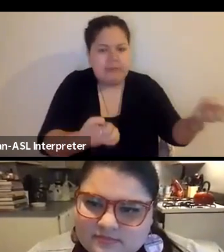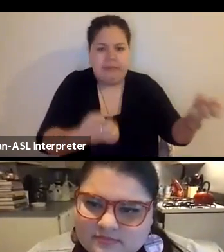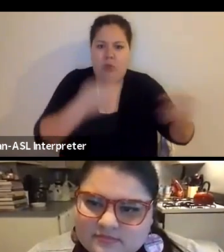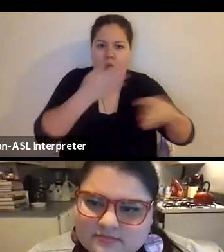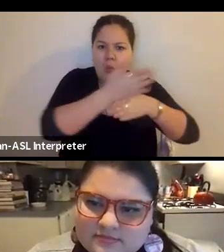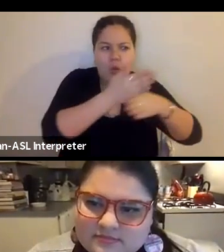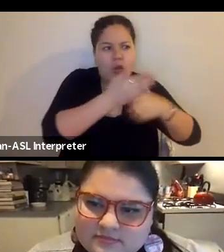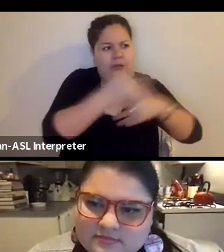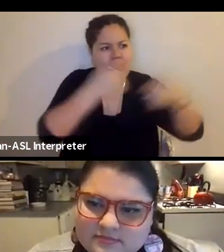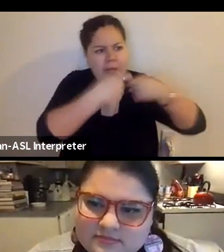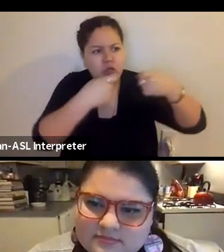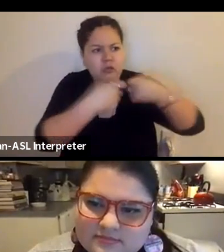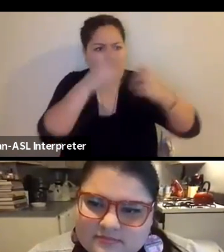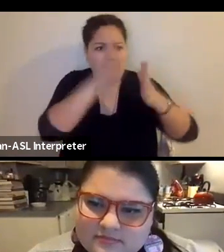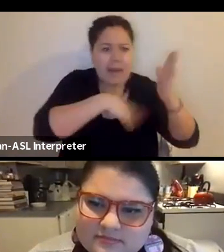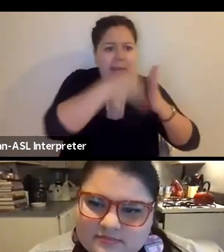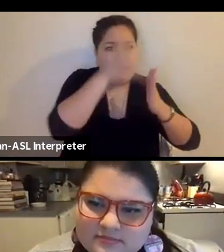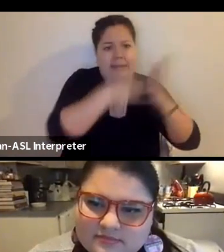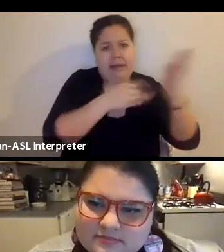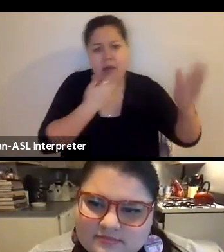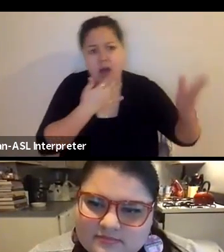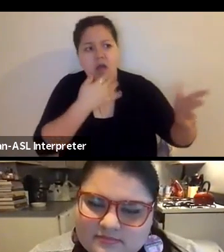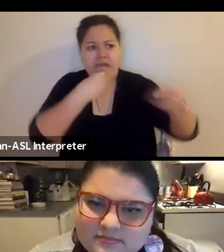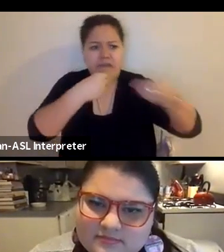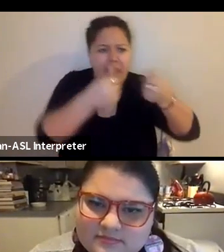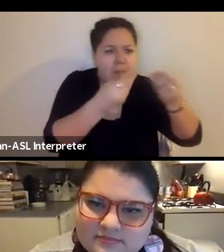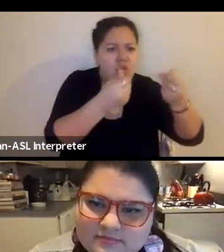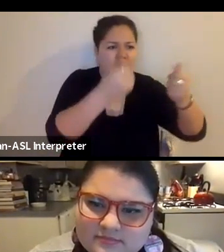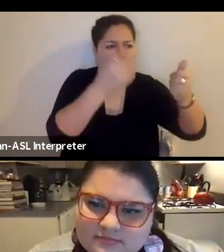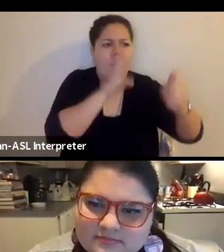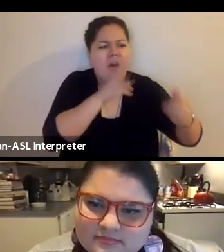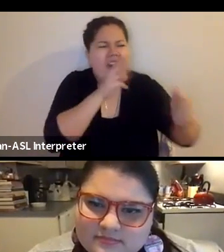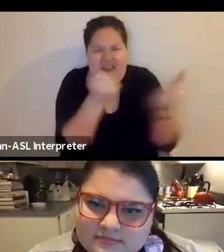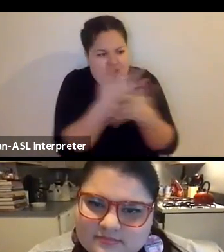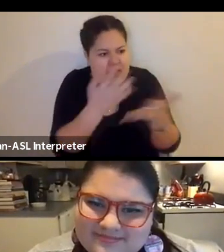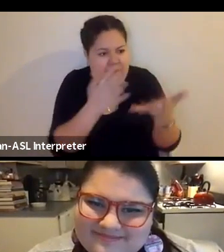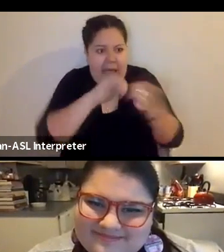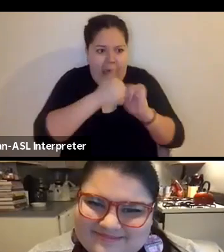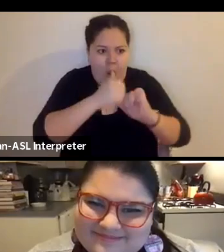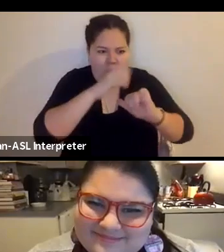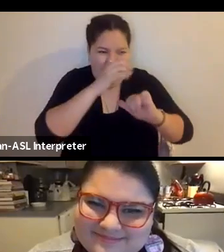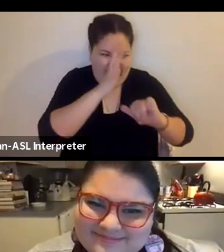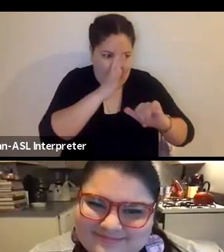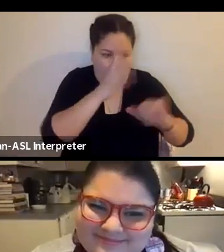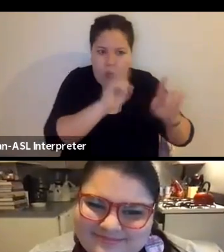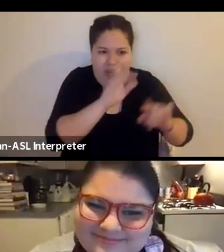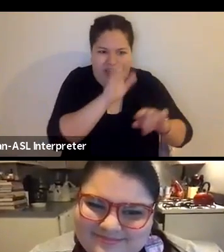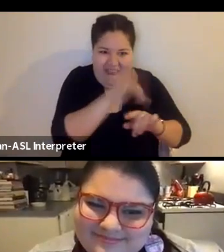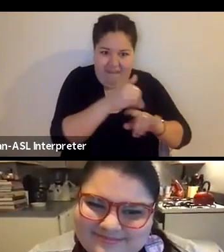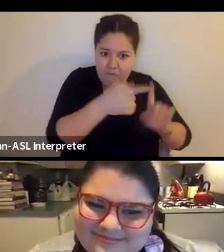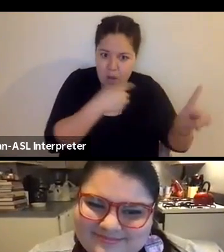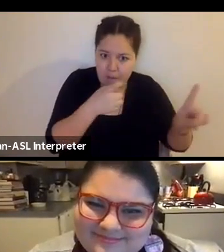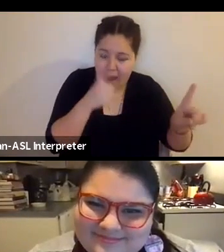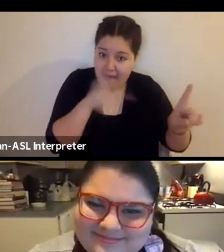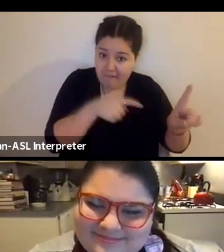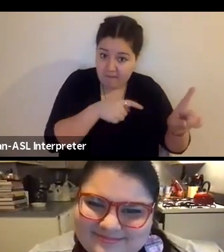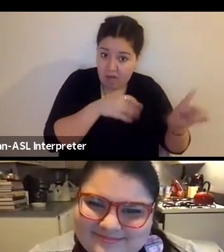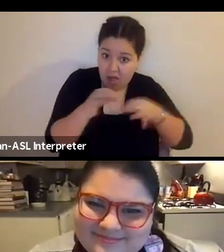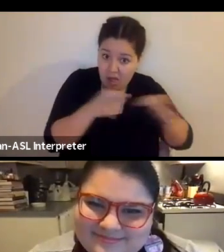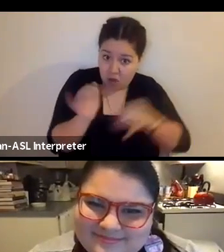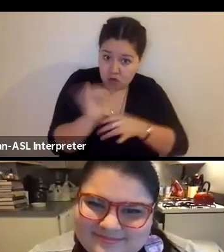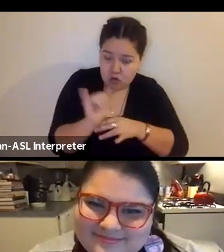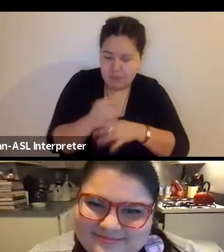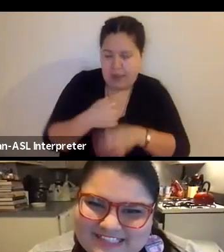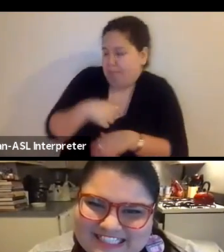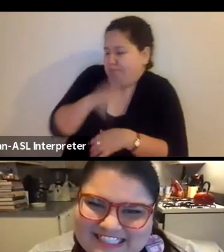electricity, paint, pigment, fabric, water. So I love that beautiful, provocative question, and I lean back and